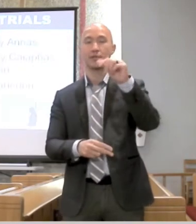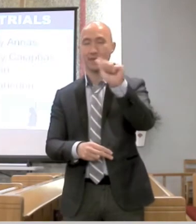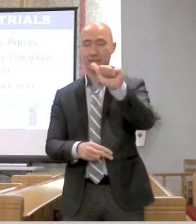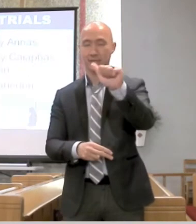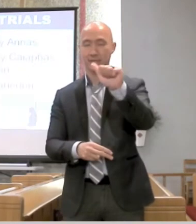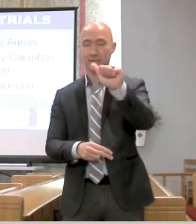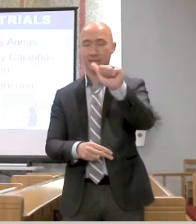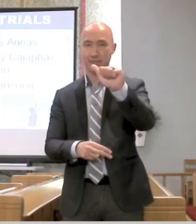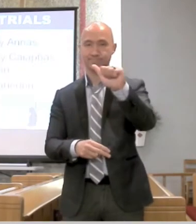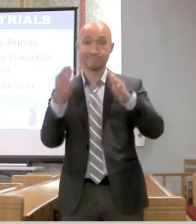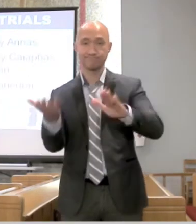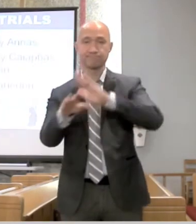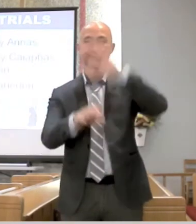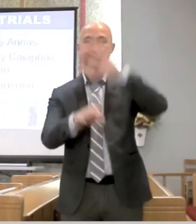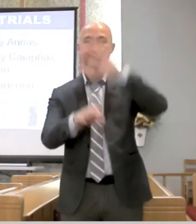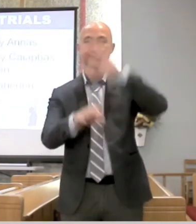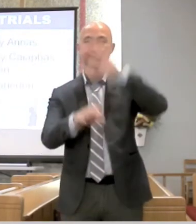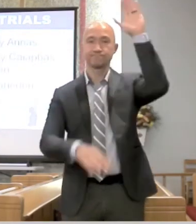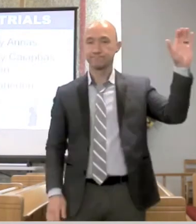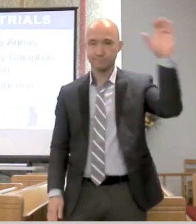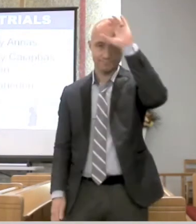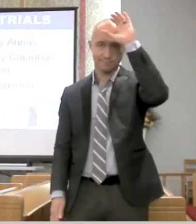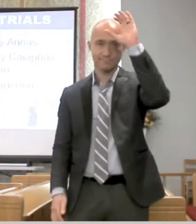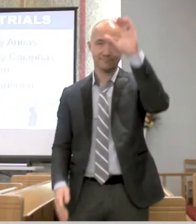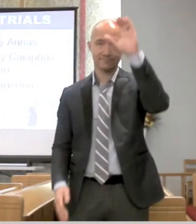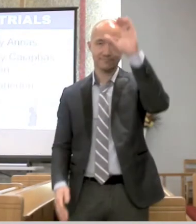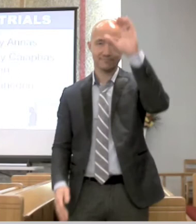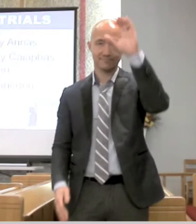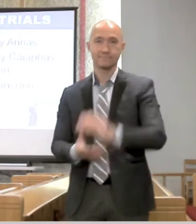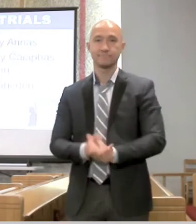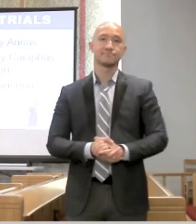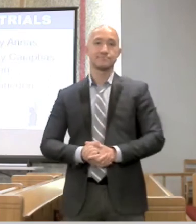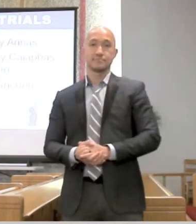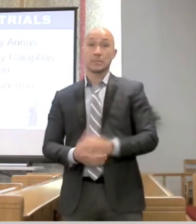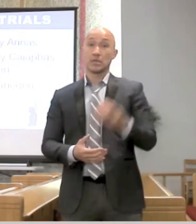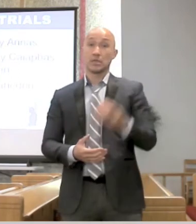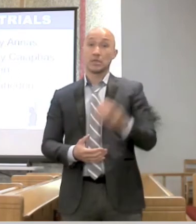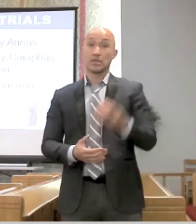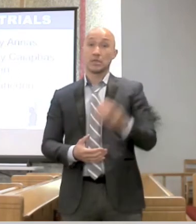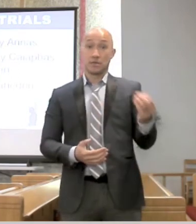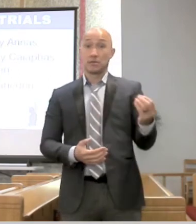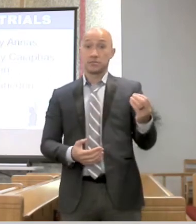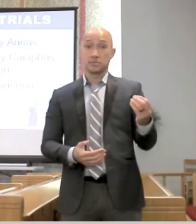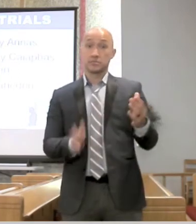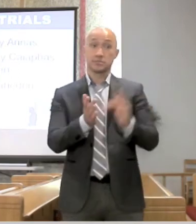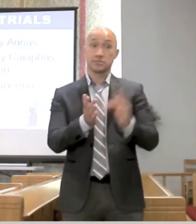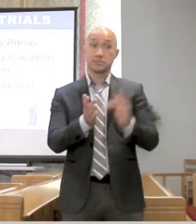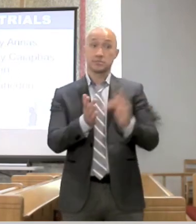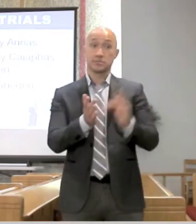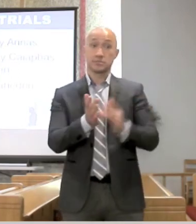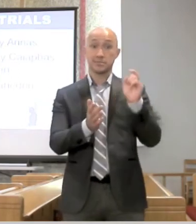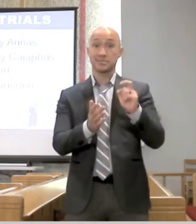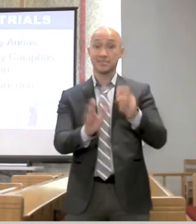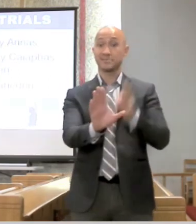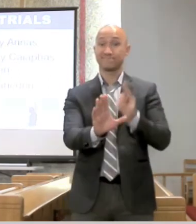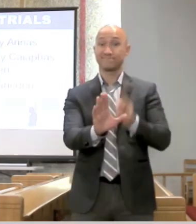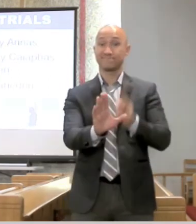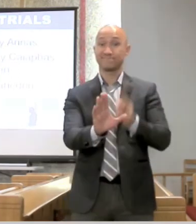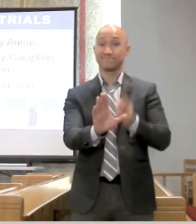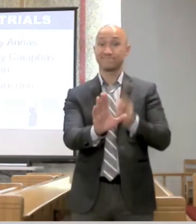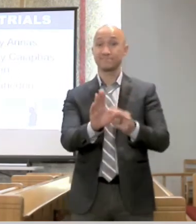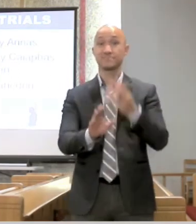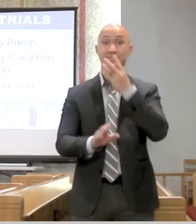up, Jesus first had a set of Jewish trials, and then he had a set of Roman trials. So the Jewish trials,